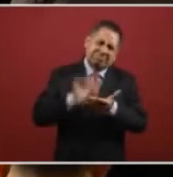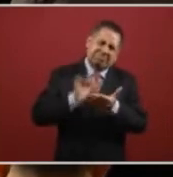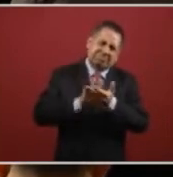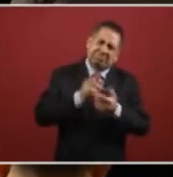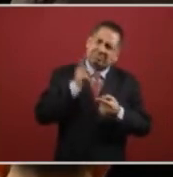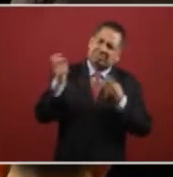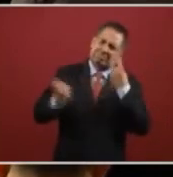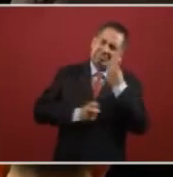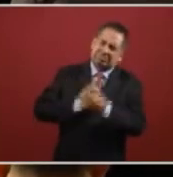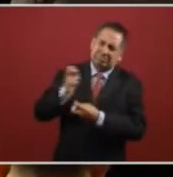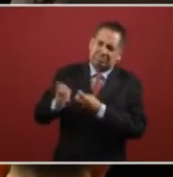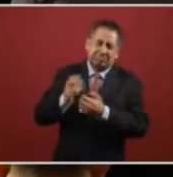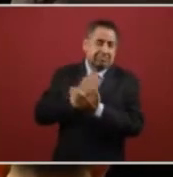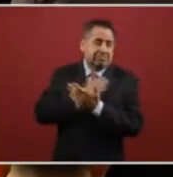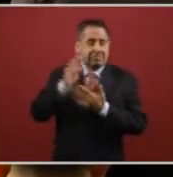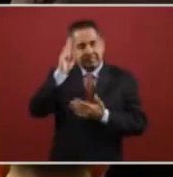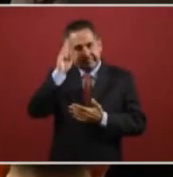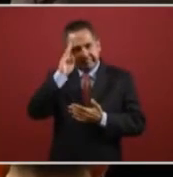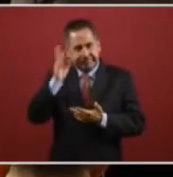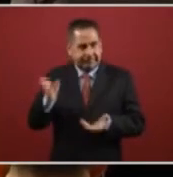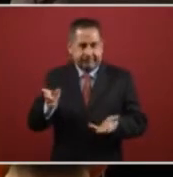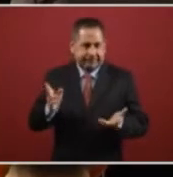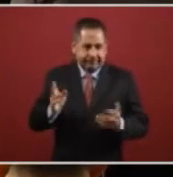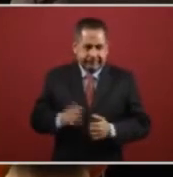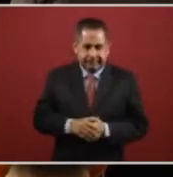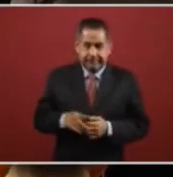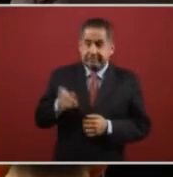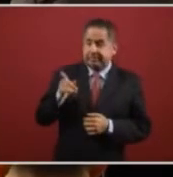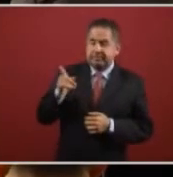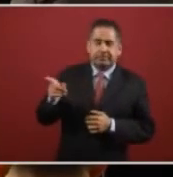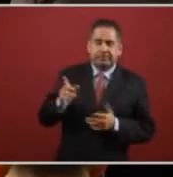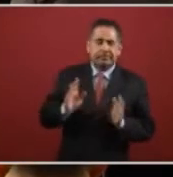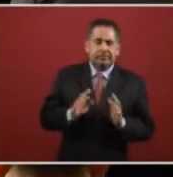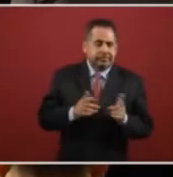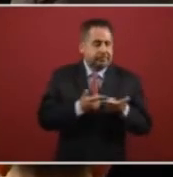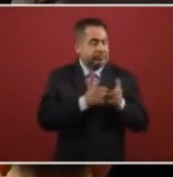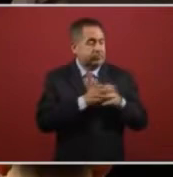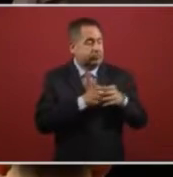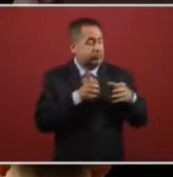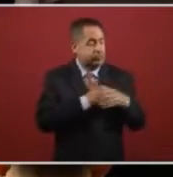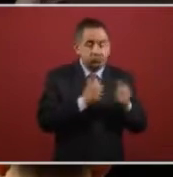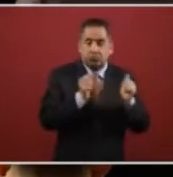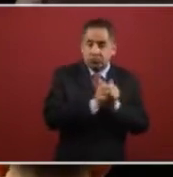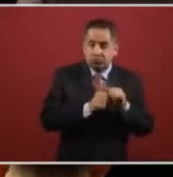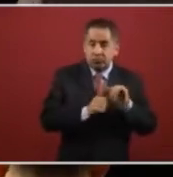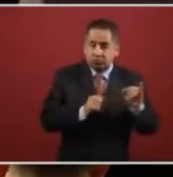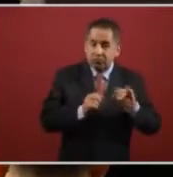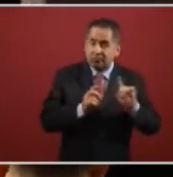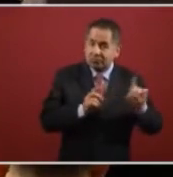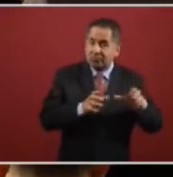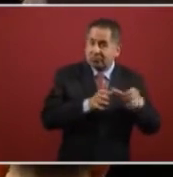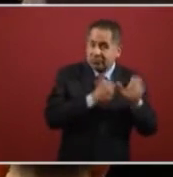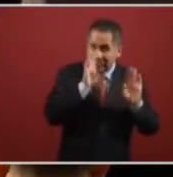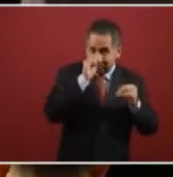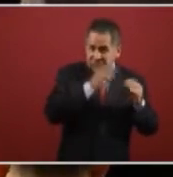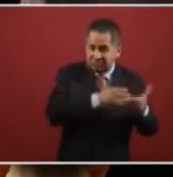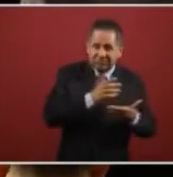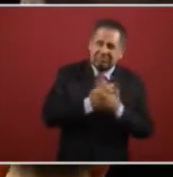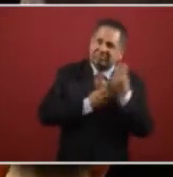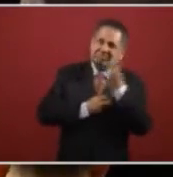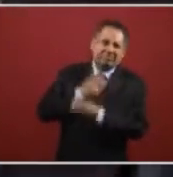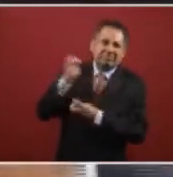communication from the extremists, from the extreme right and the extreme